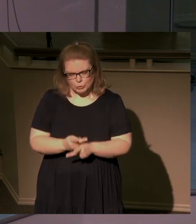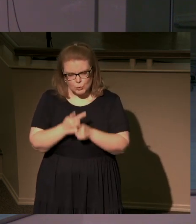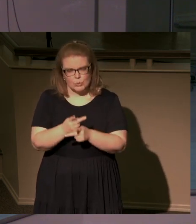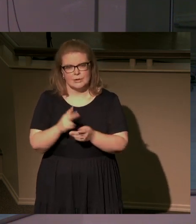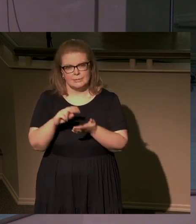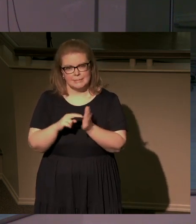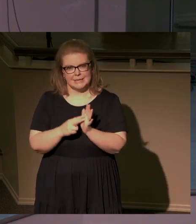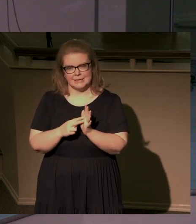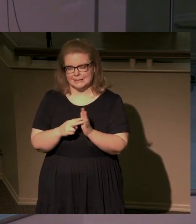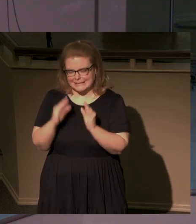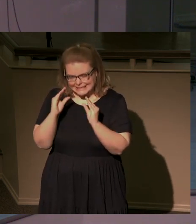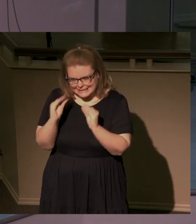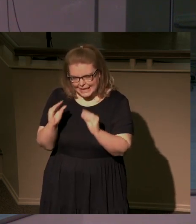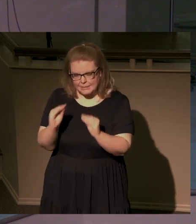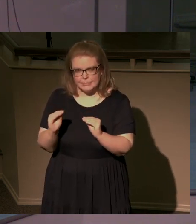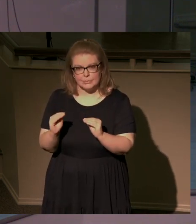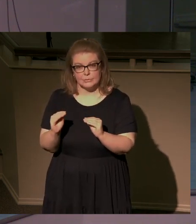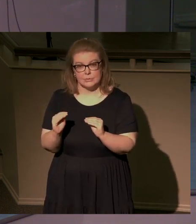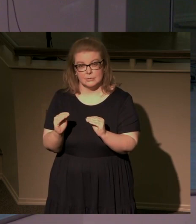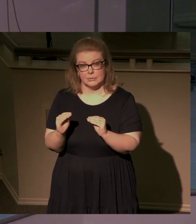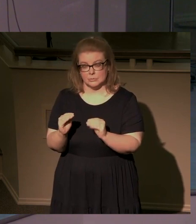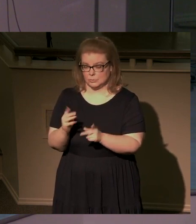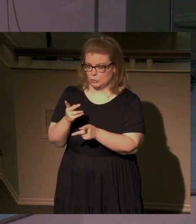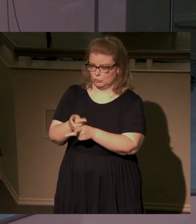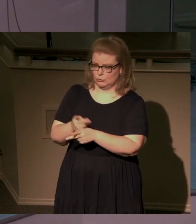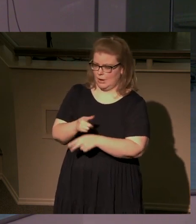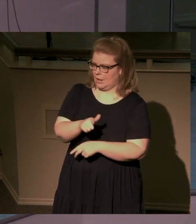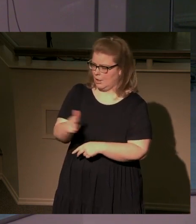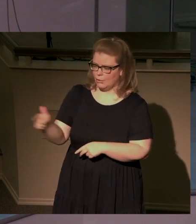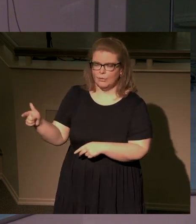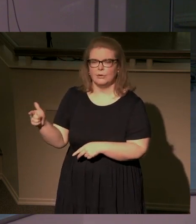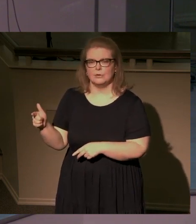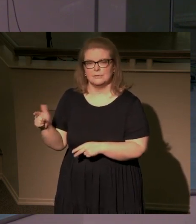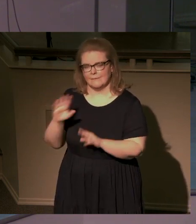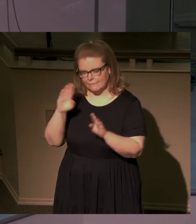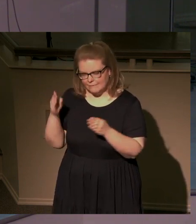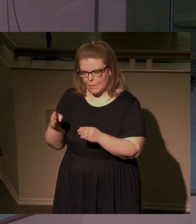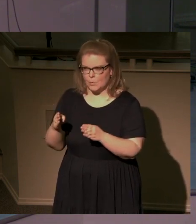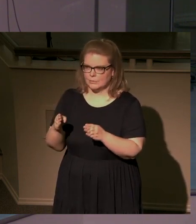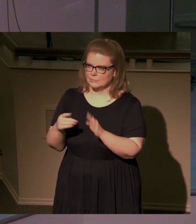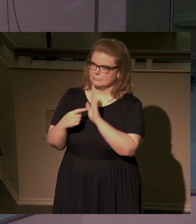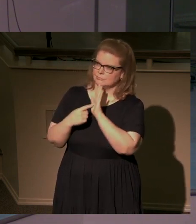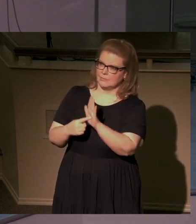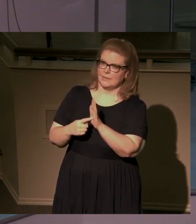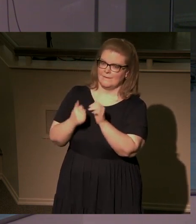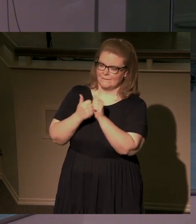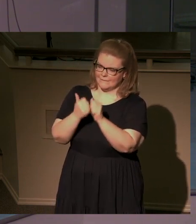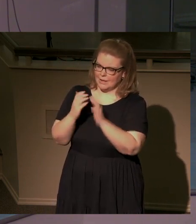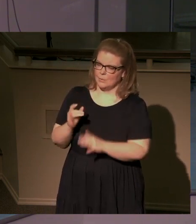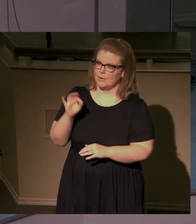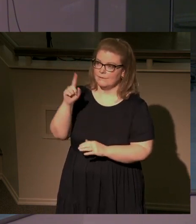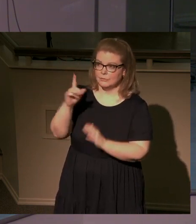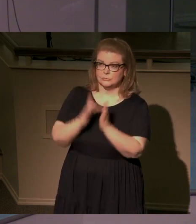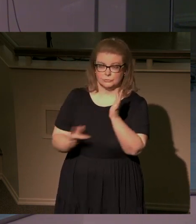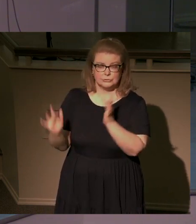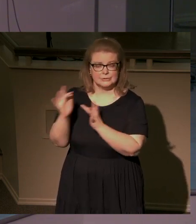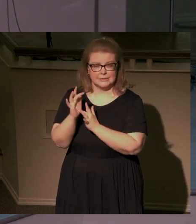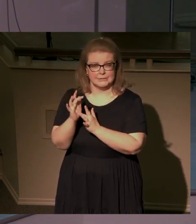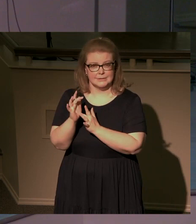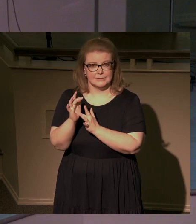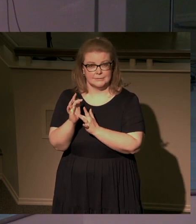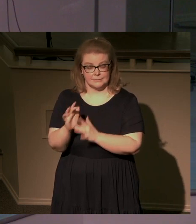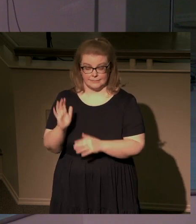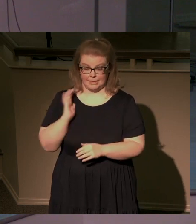to disciple, to treat others and cause others and focus others on being followers of Jesus.